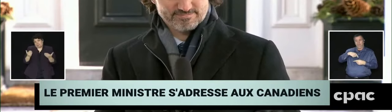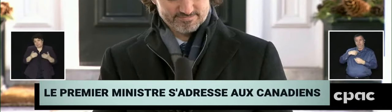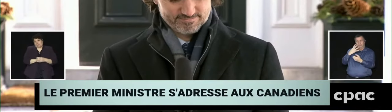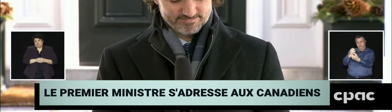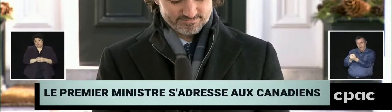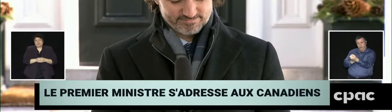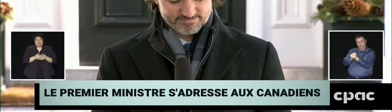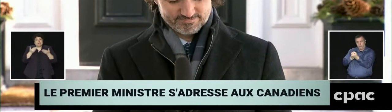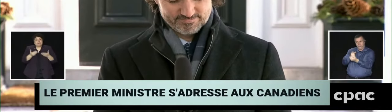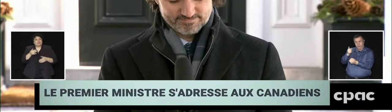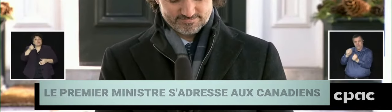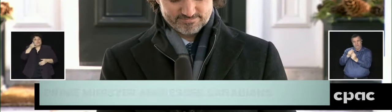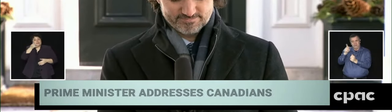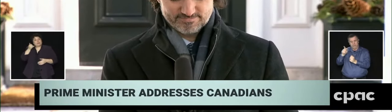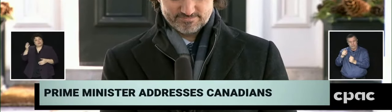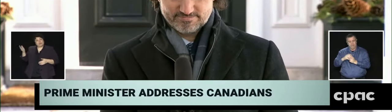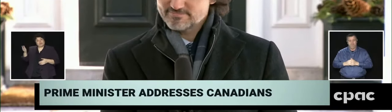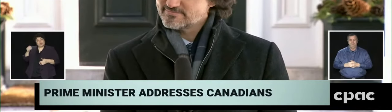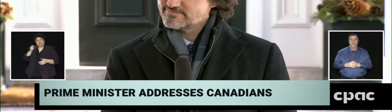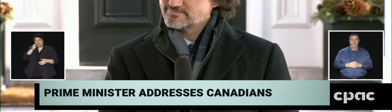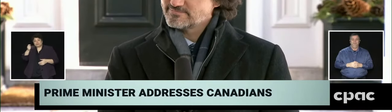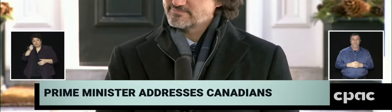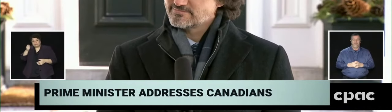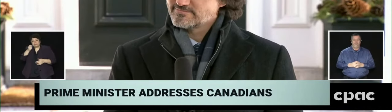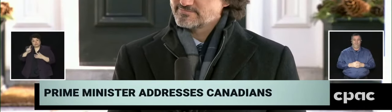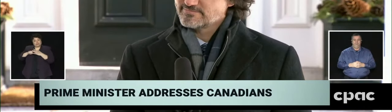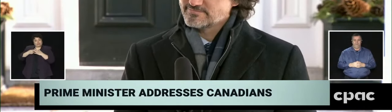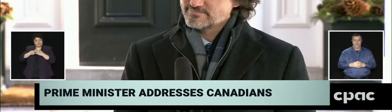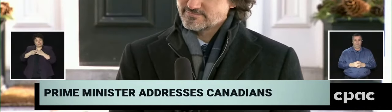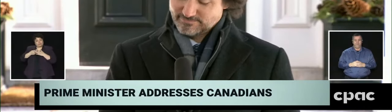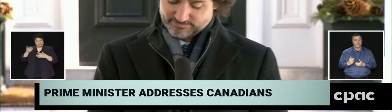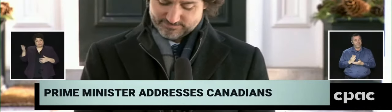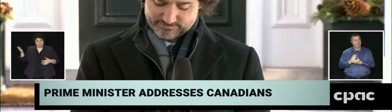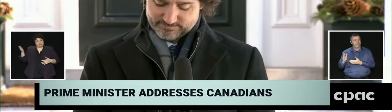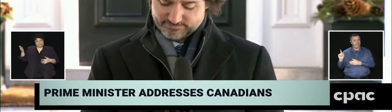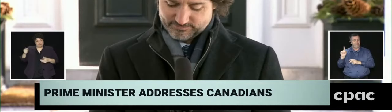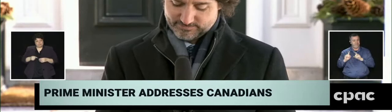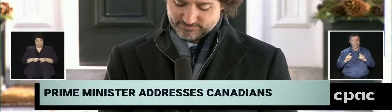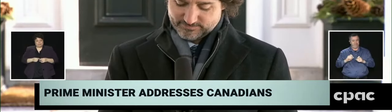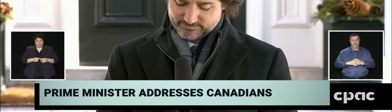with the phone today. Opératrice, une question, une sous-question. C'est à vous.